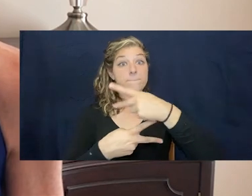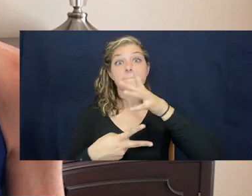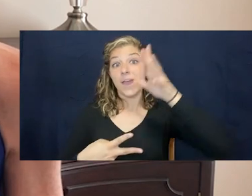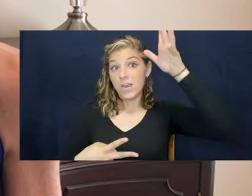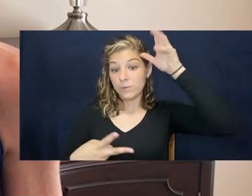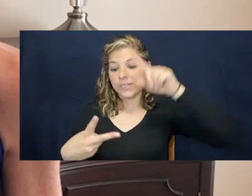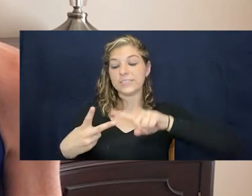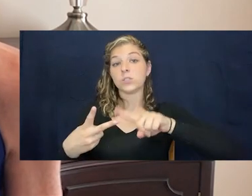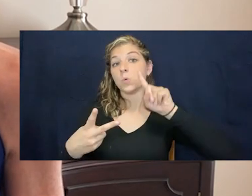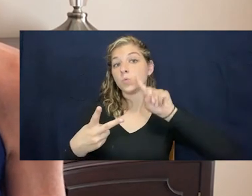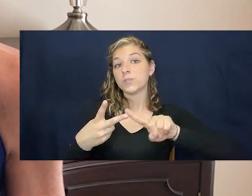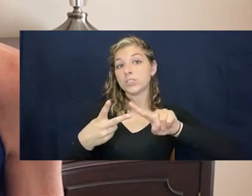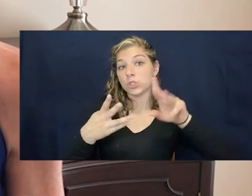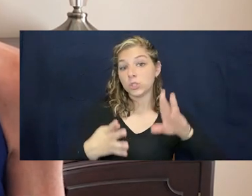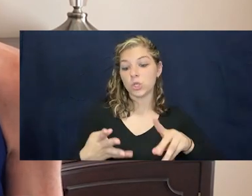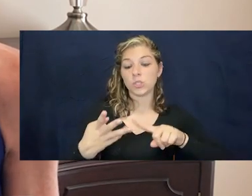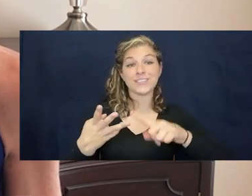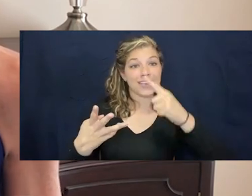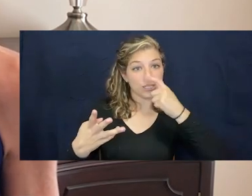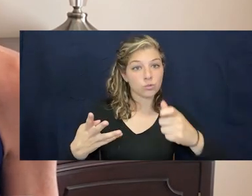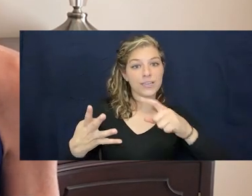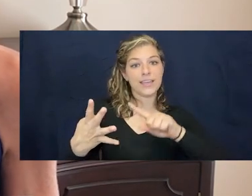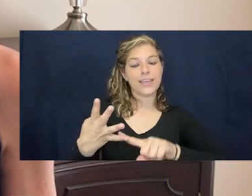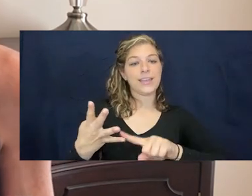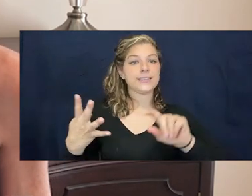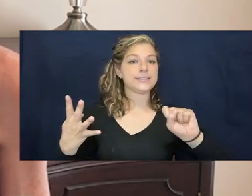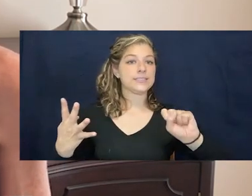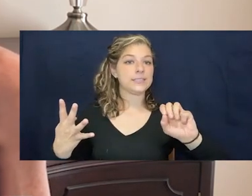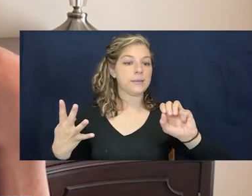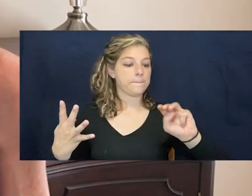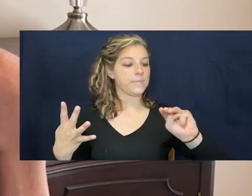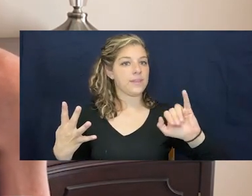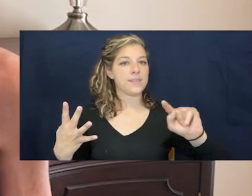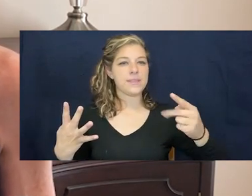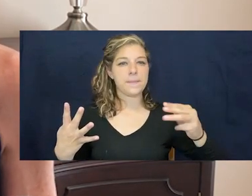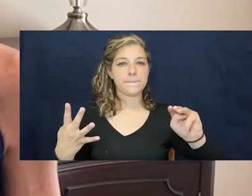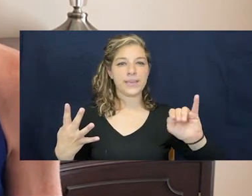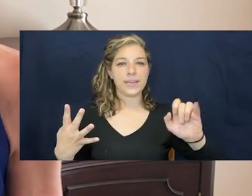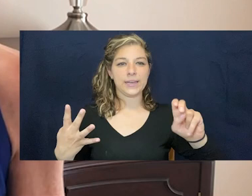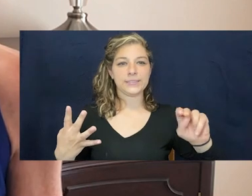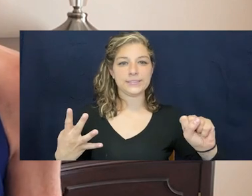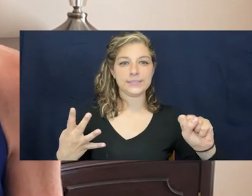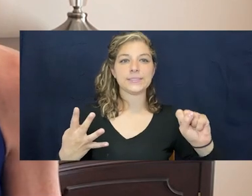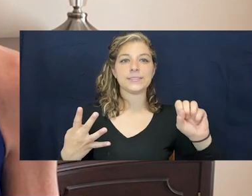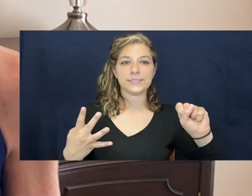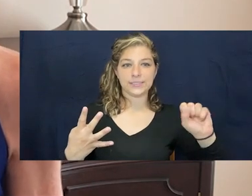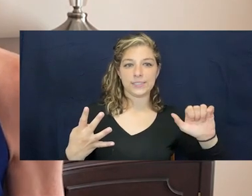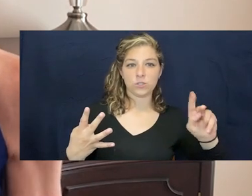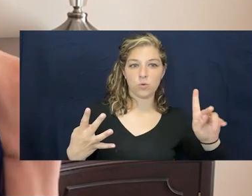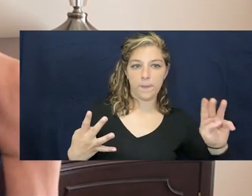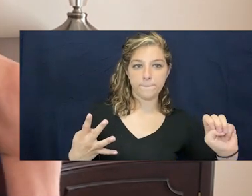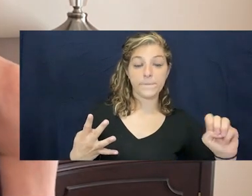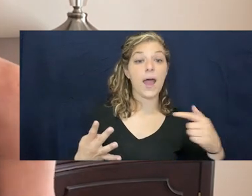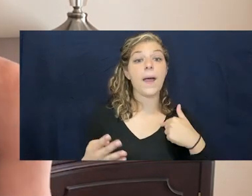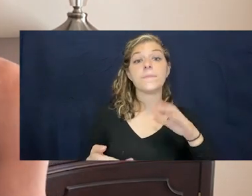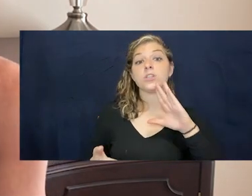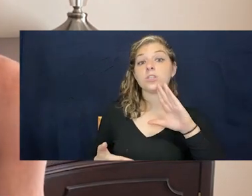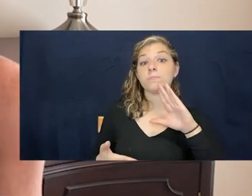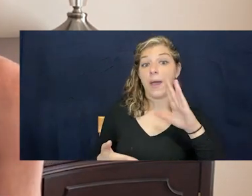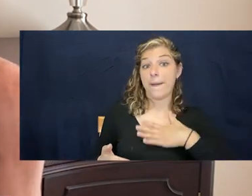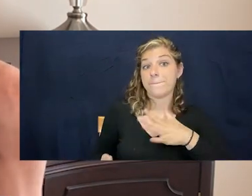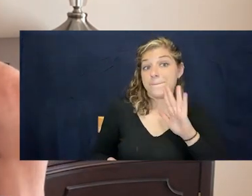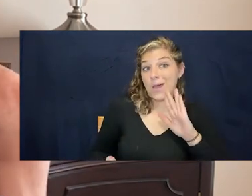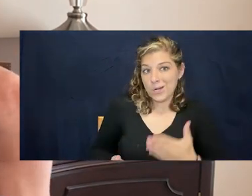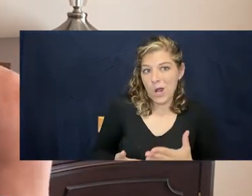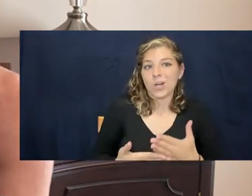for Parents and Researchers Interested in Smith-Magenis Syndrome. I am also the mother of a daughter named Deirdre